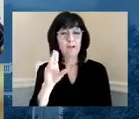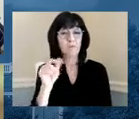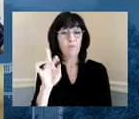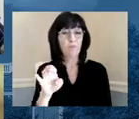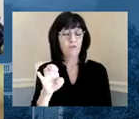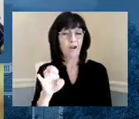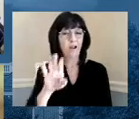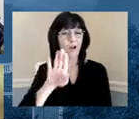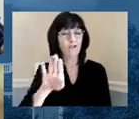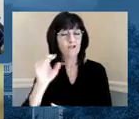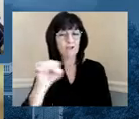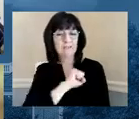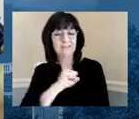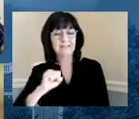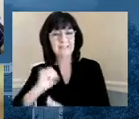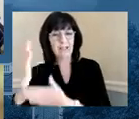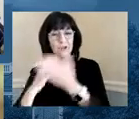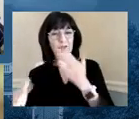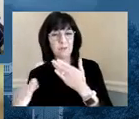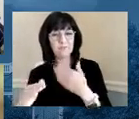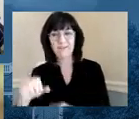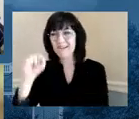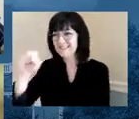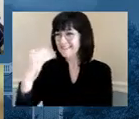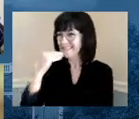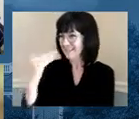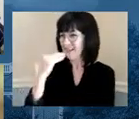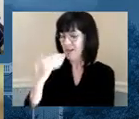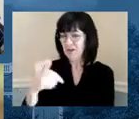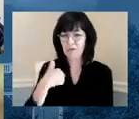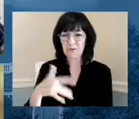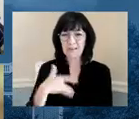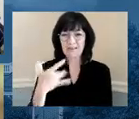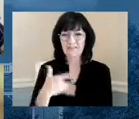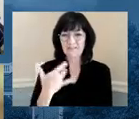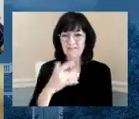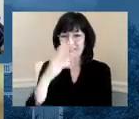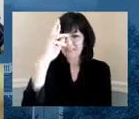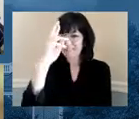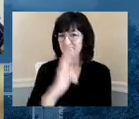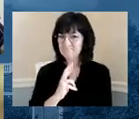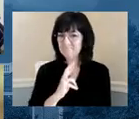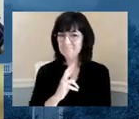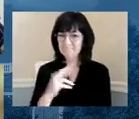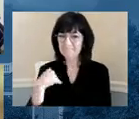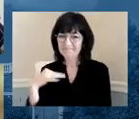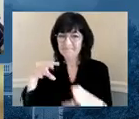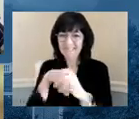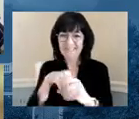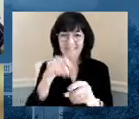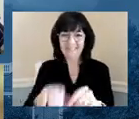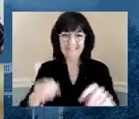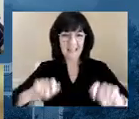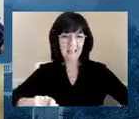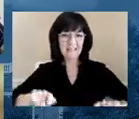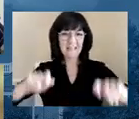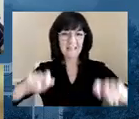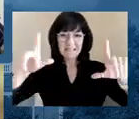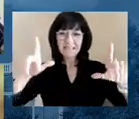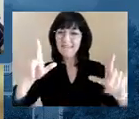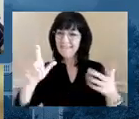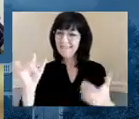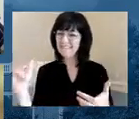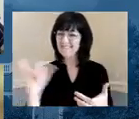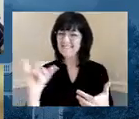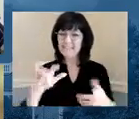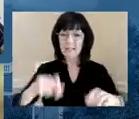you so much, Governor. It's an honor to be on here for this telehealth bill signing. I want to begin by